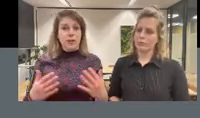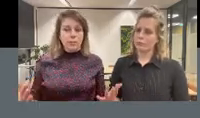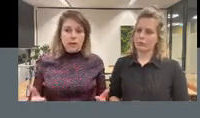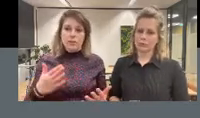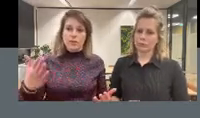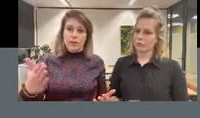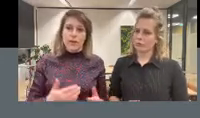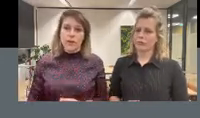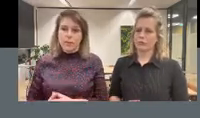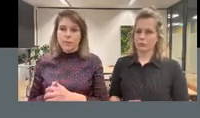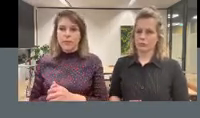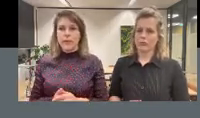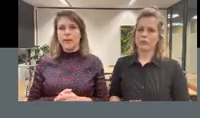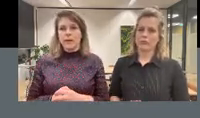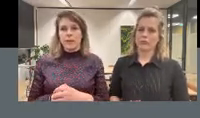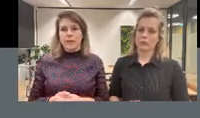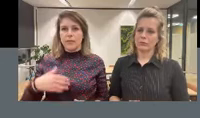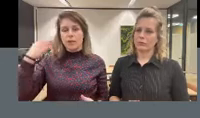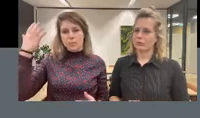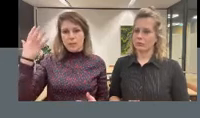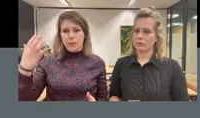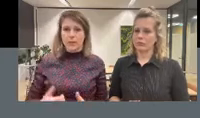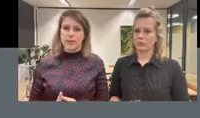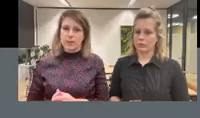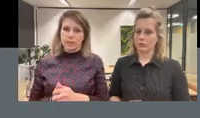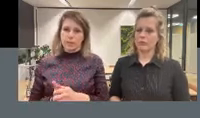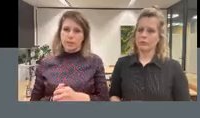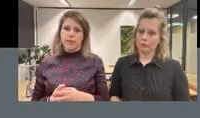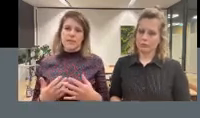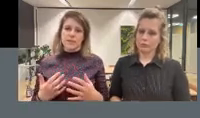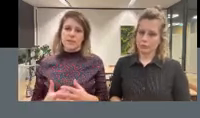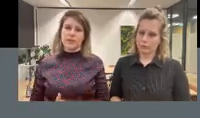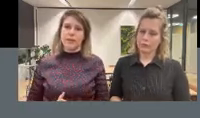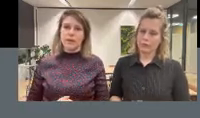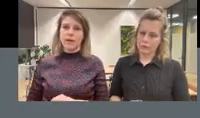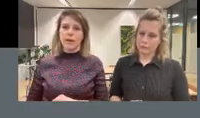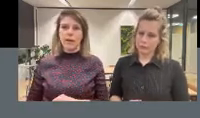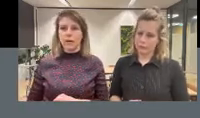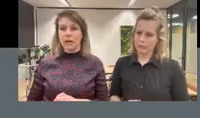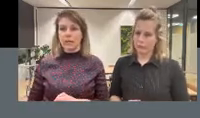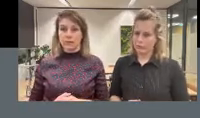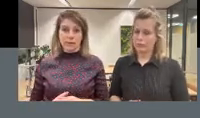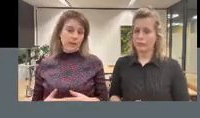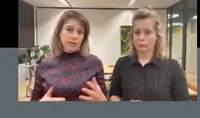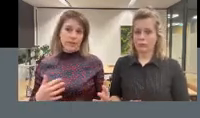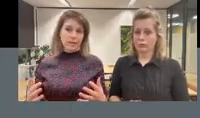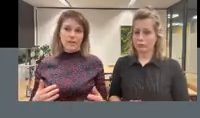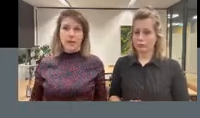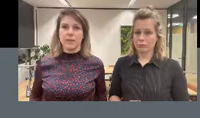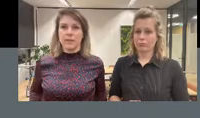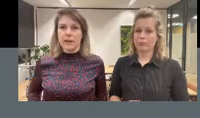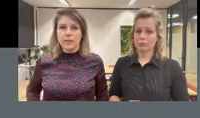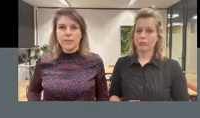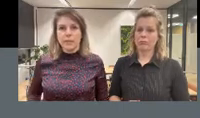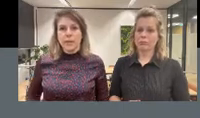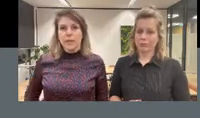as the farmhouse you saw in this movie, it evokes memories in these children about everything that's